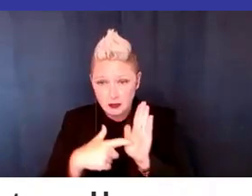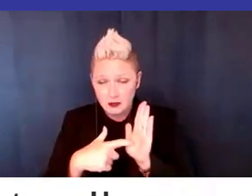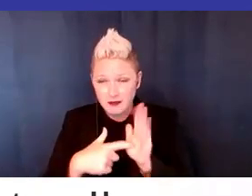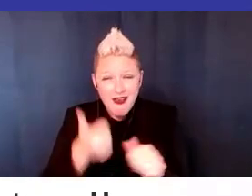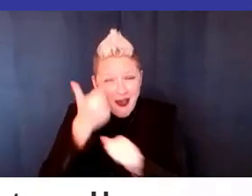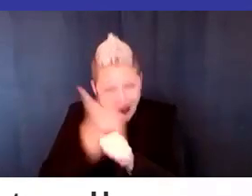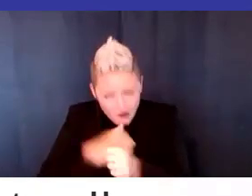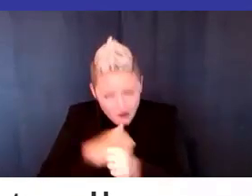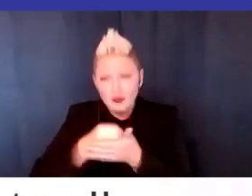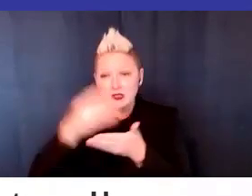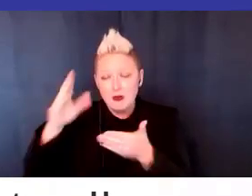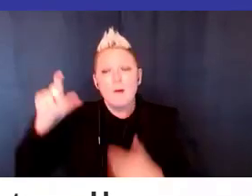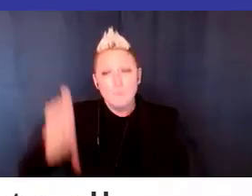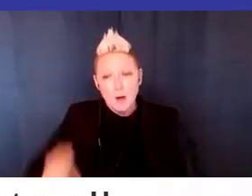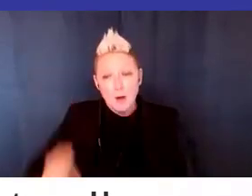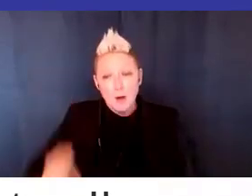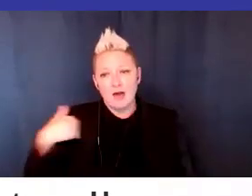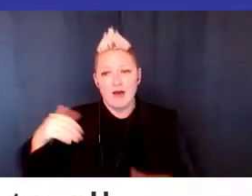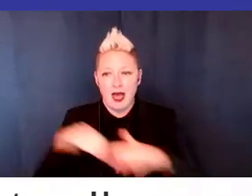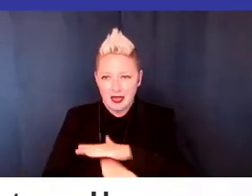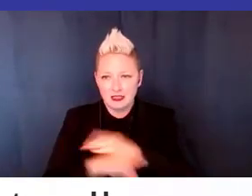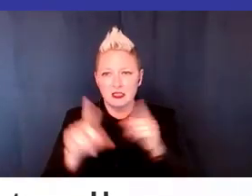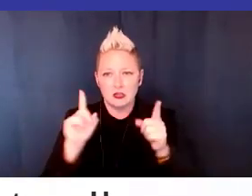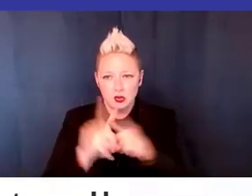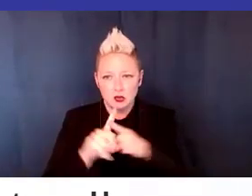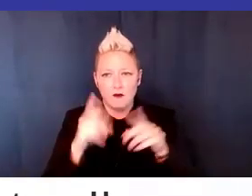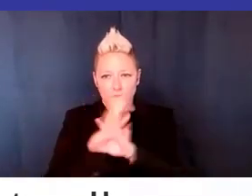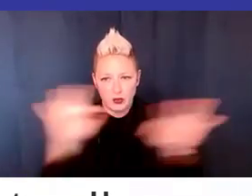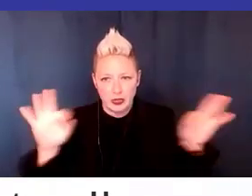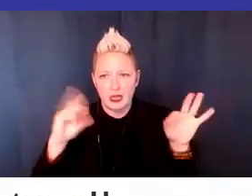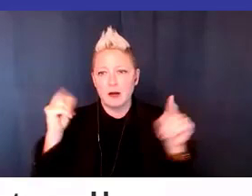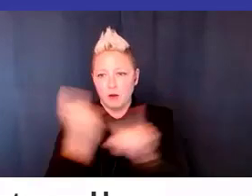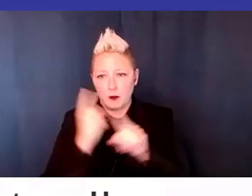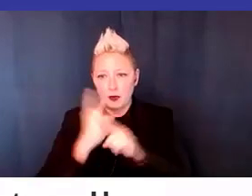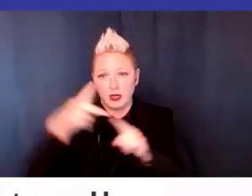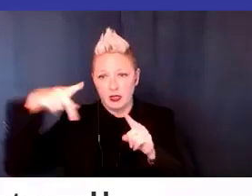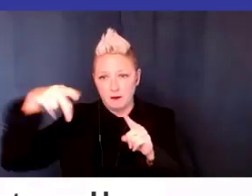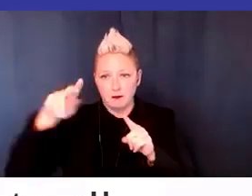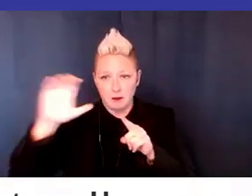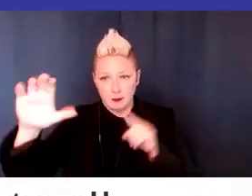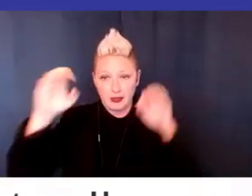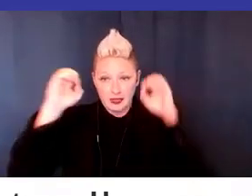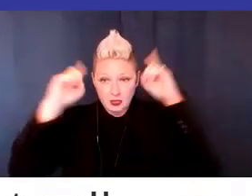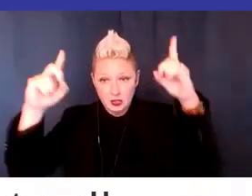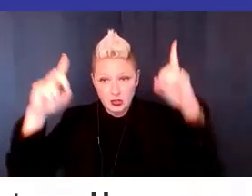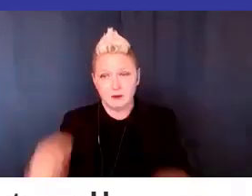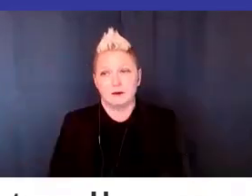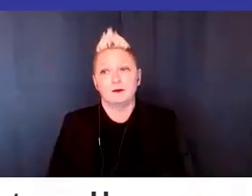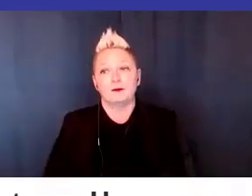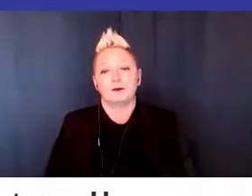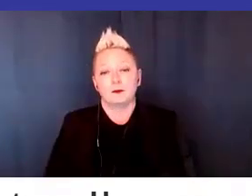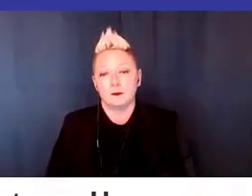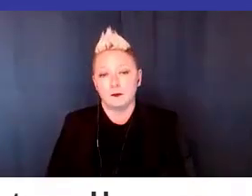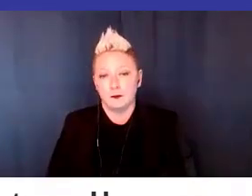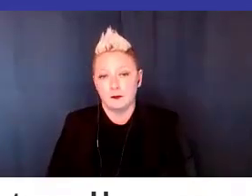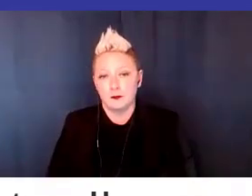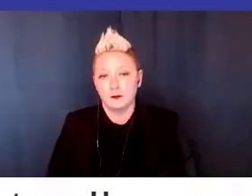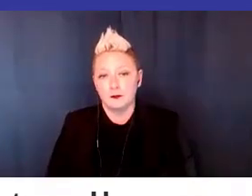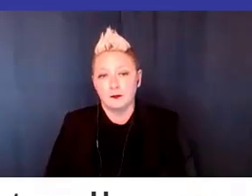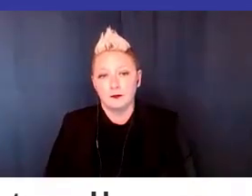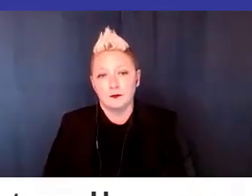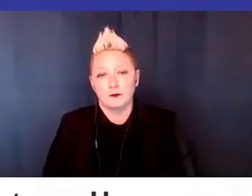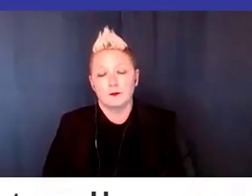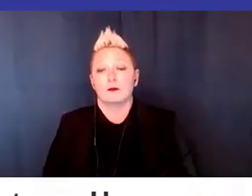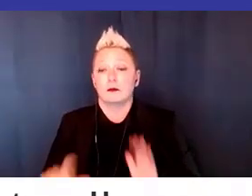student must have access to a free and appropriate public education. And as you will be able to see later,